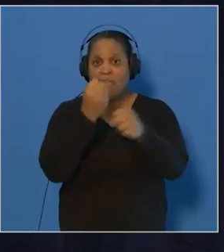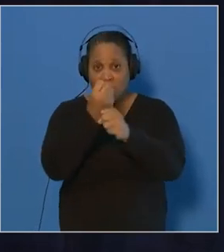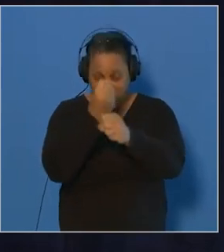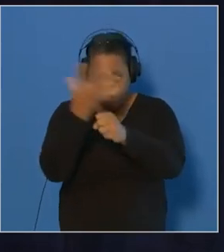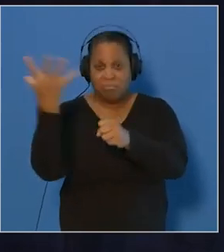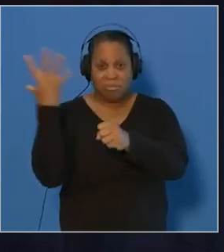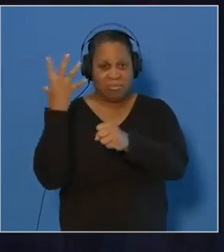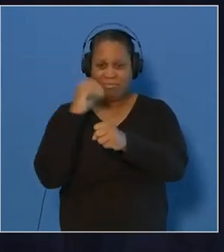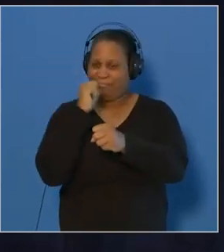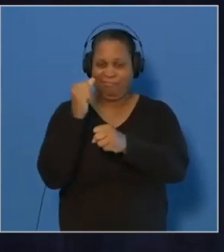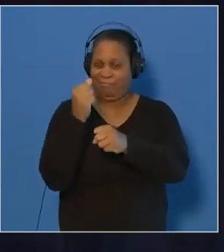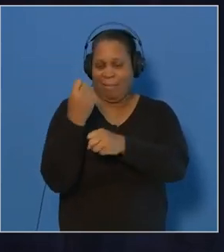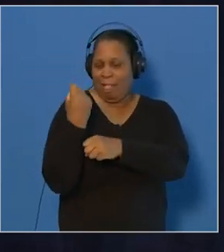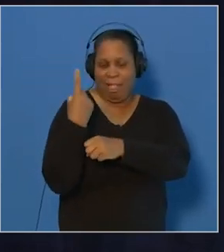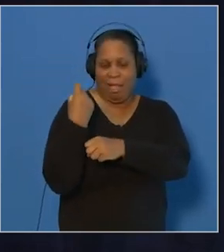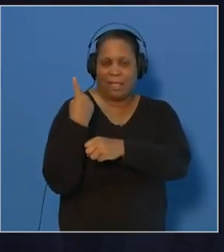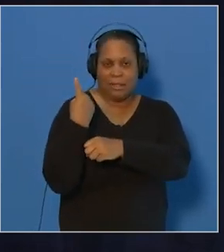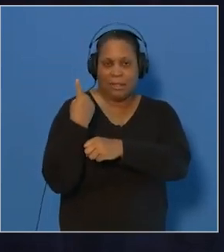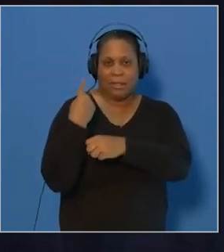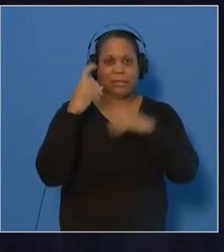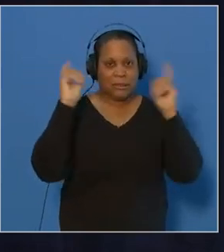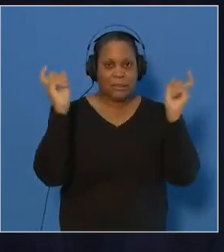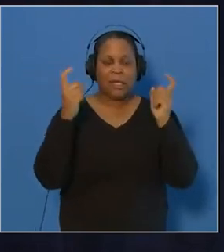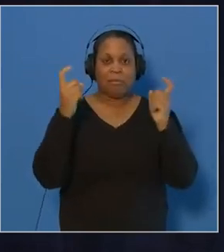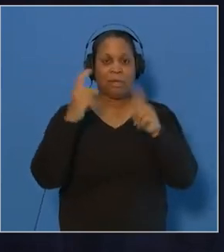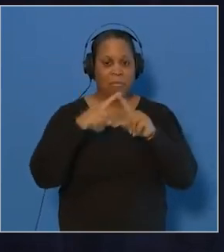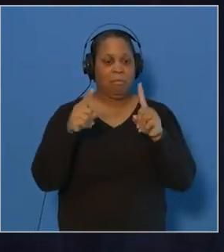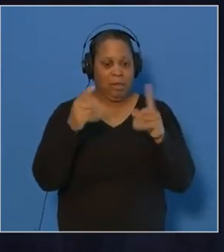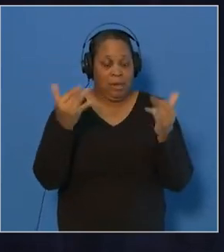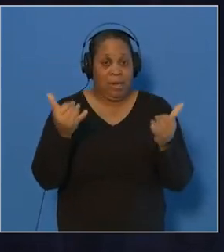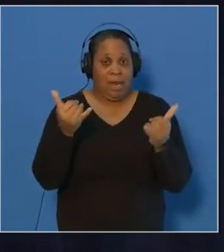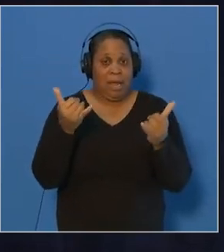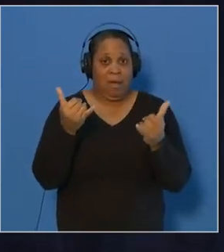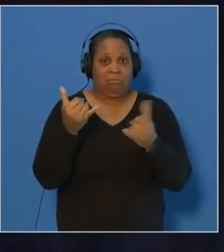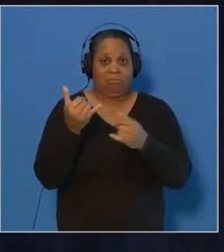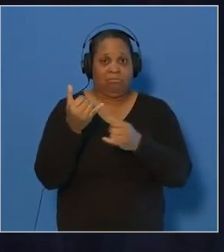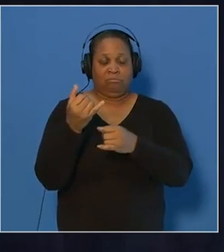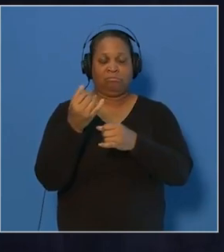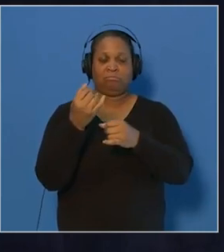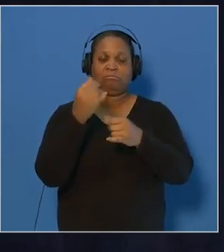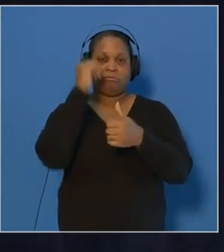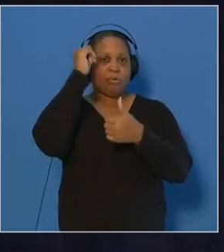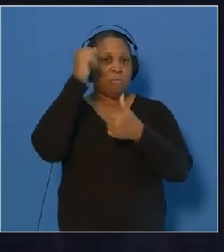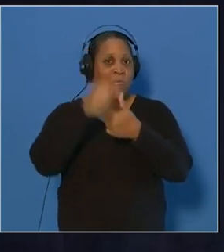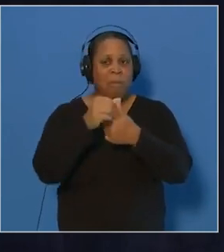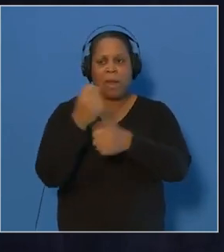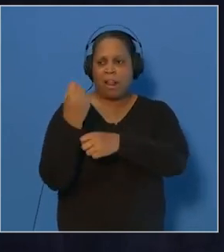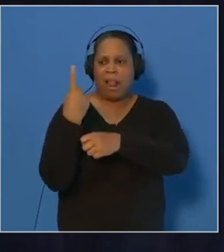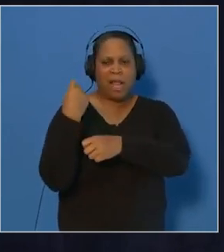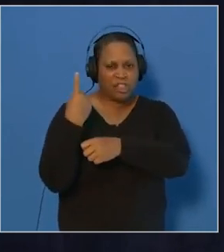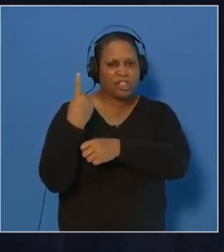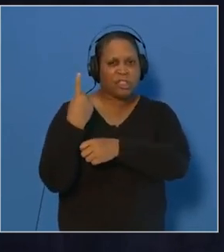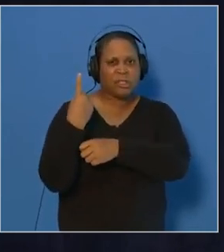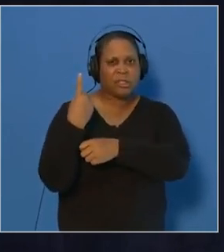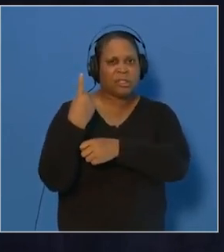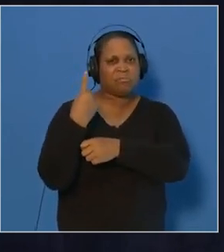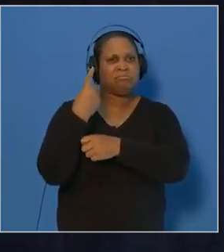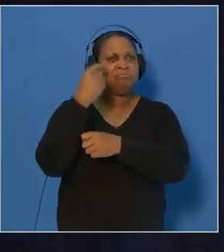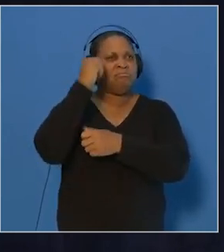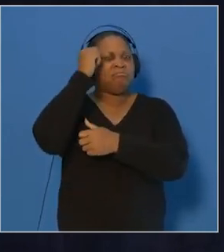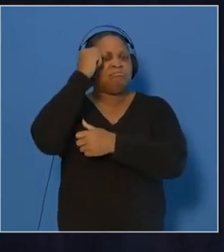celebrated. And when in Easter 2019, I spoke about remembering those who had recently lost loved